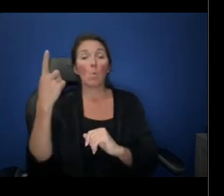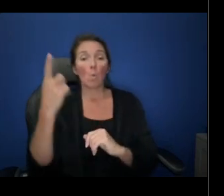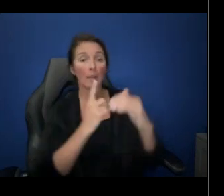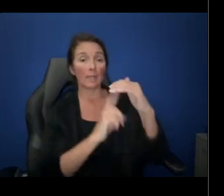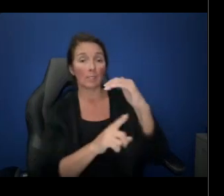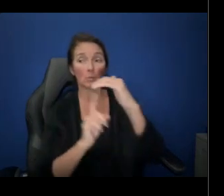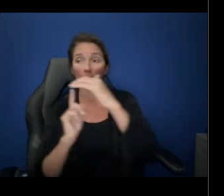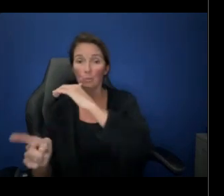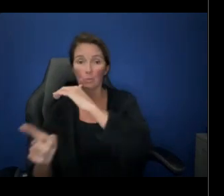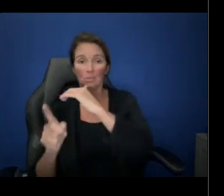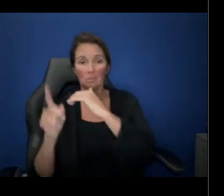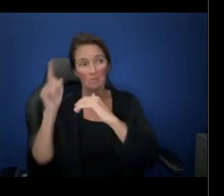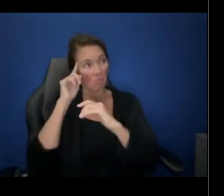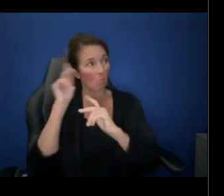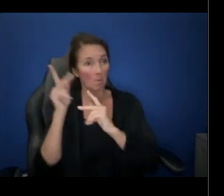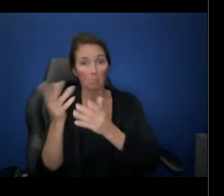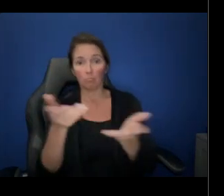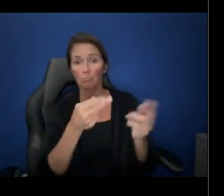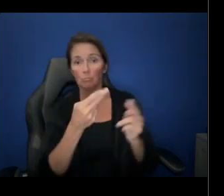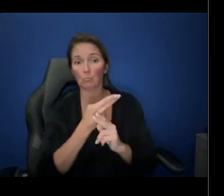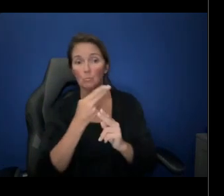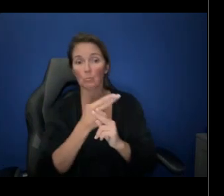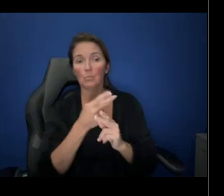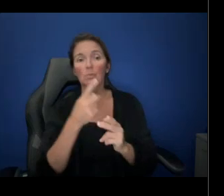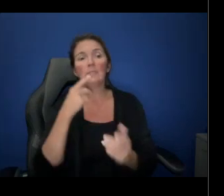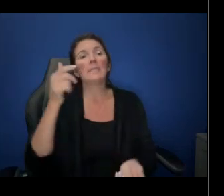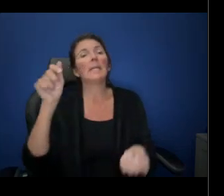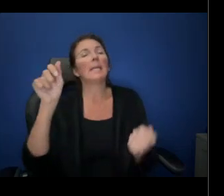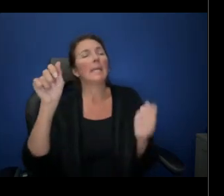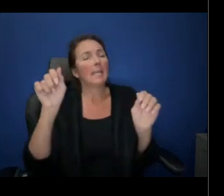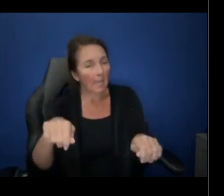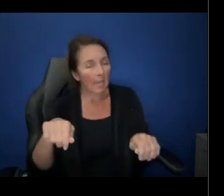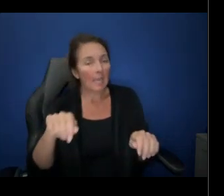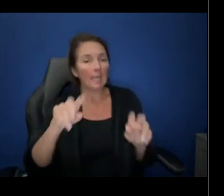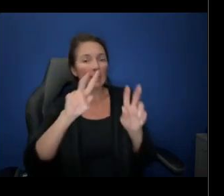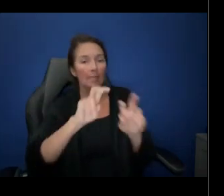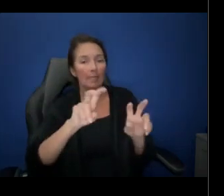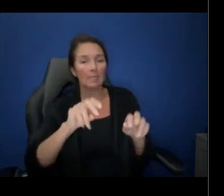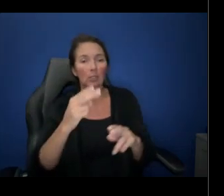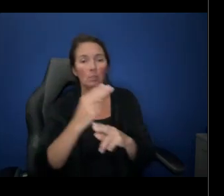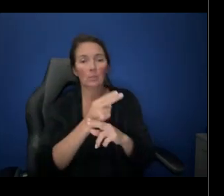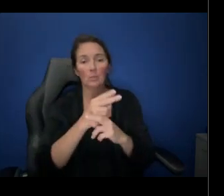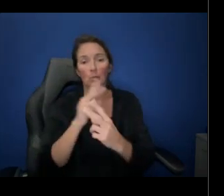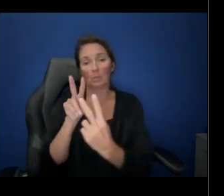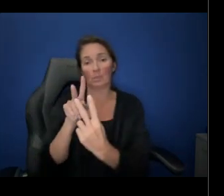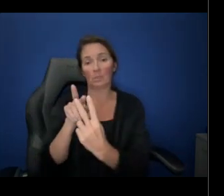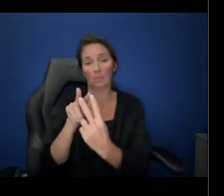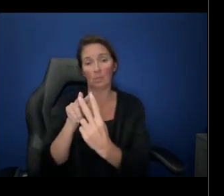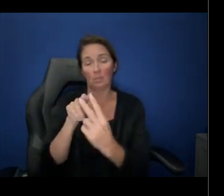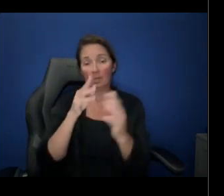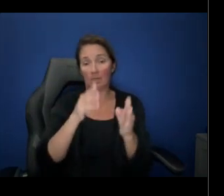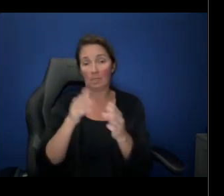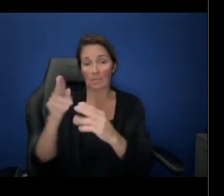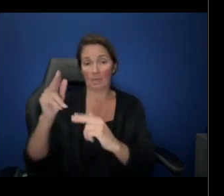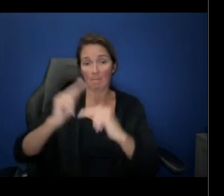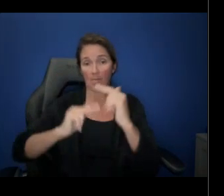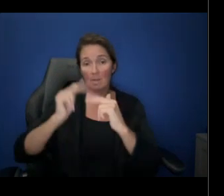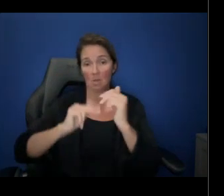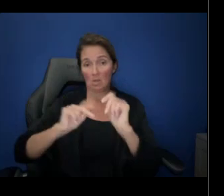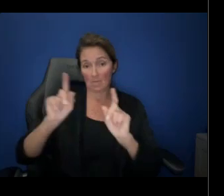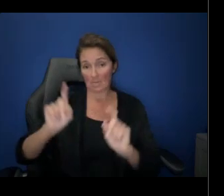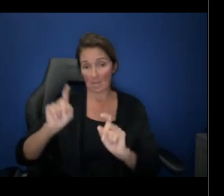common entrance may be analyzed using either the individual building